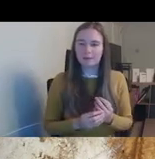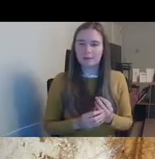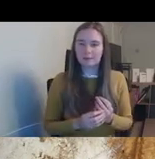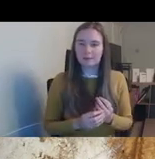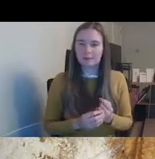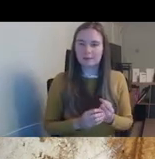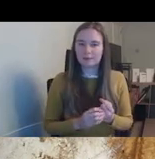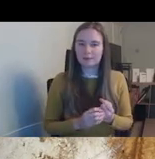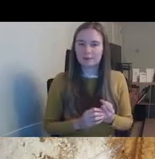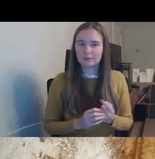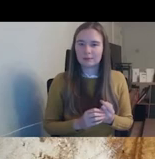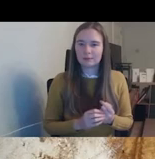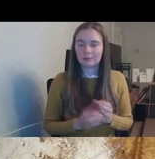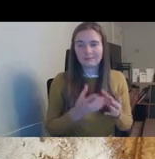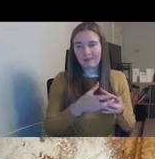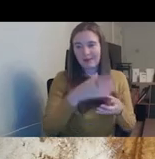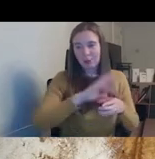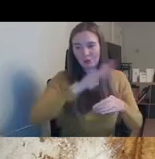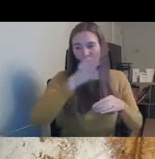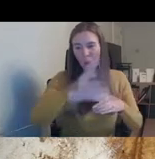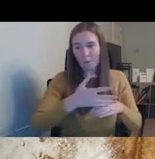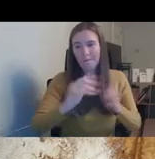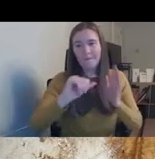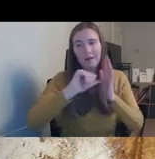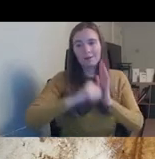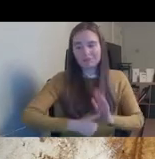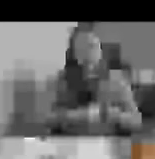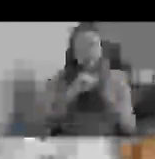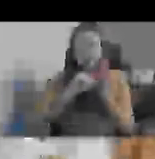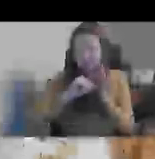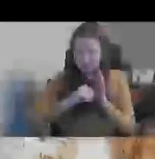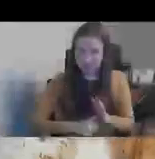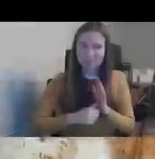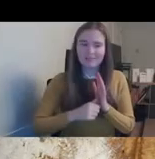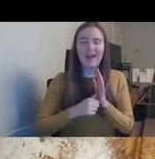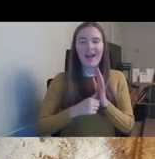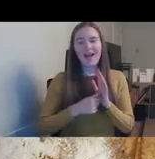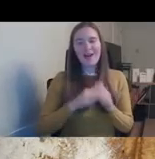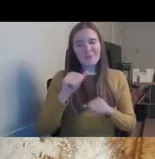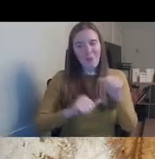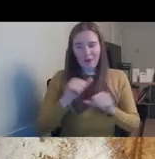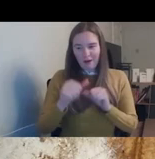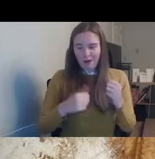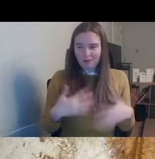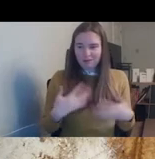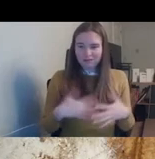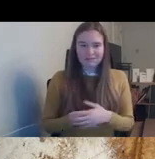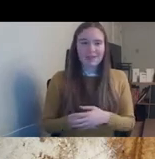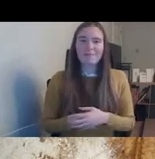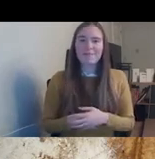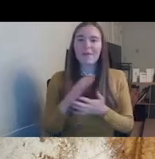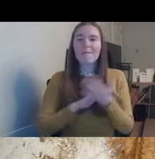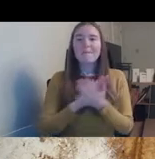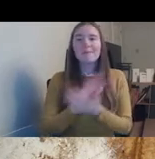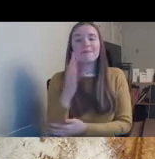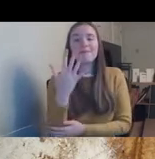Installation was a hard, hard, hard task. We were meant to be five of us from